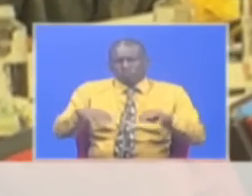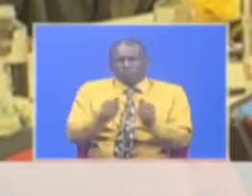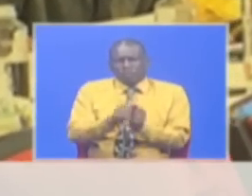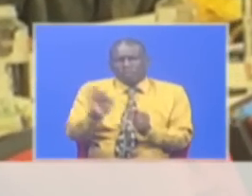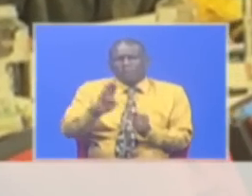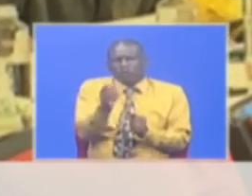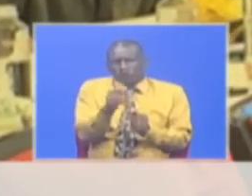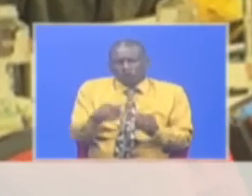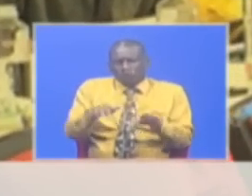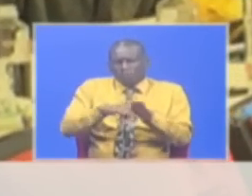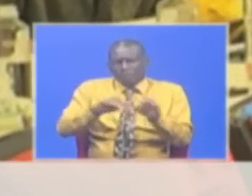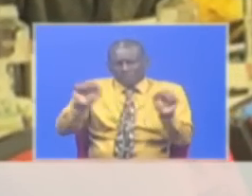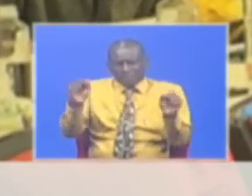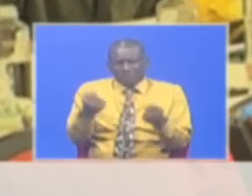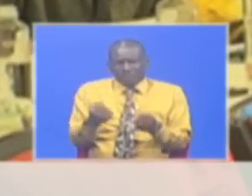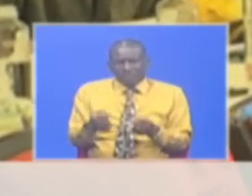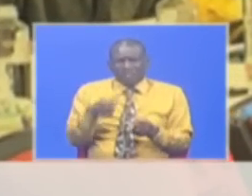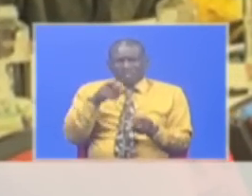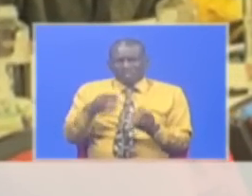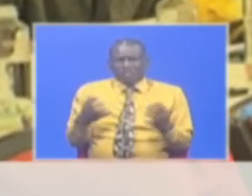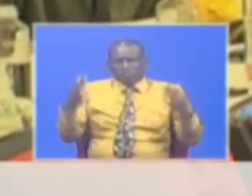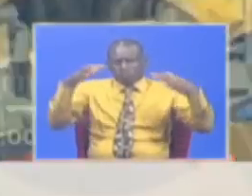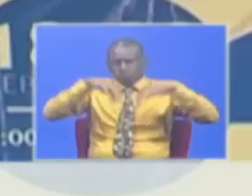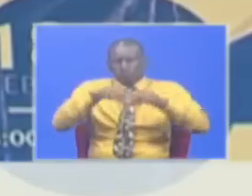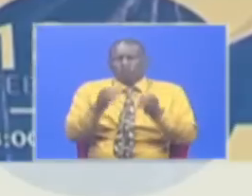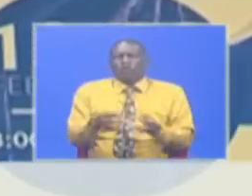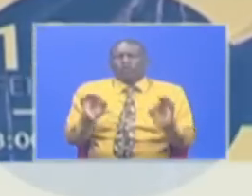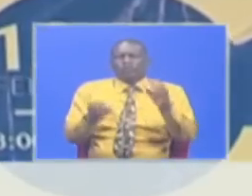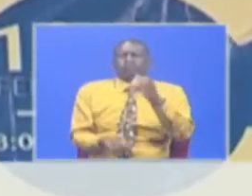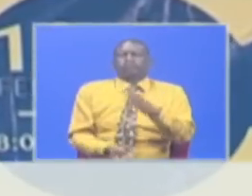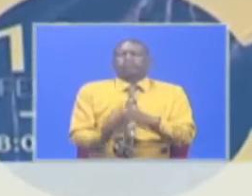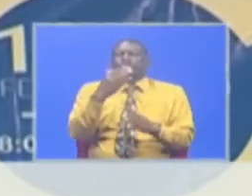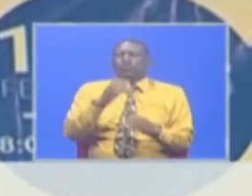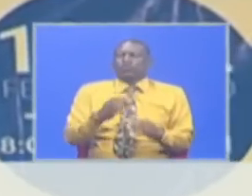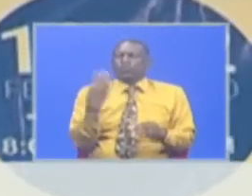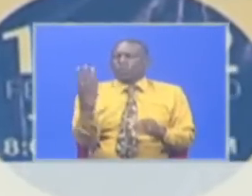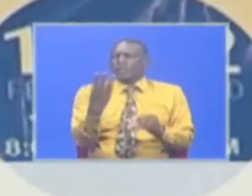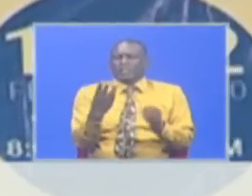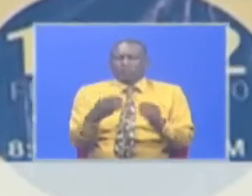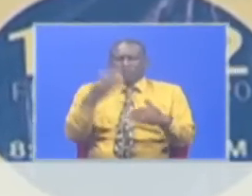savings. The convention, which was officially open on Wednesday, ends on Friday.